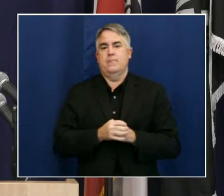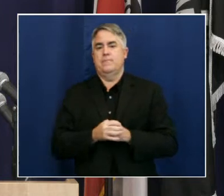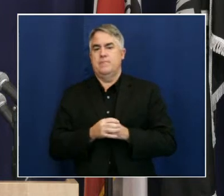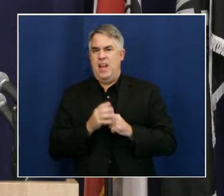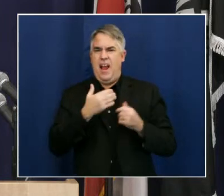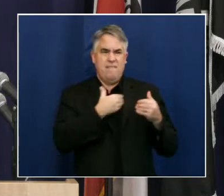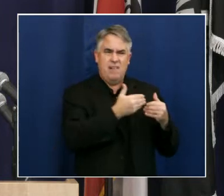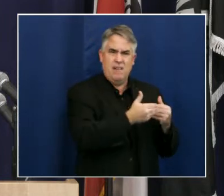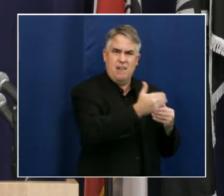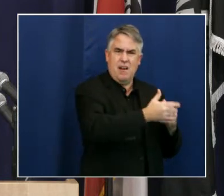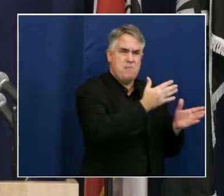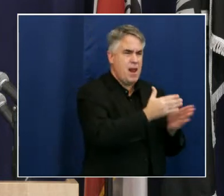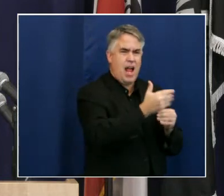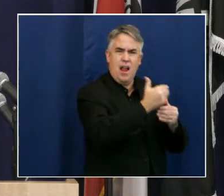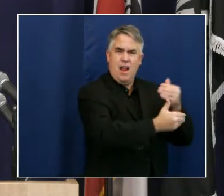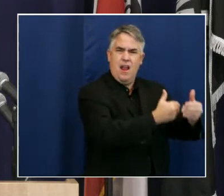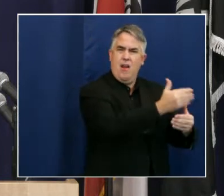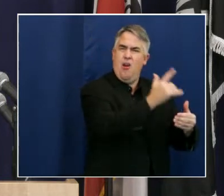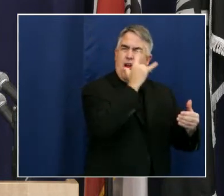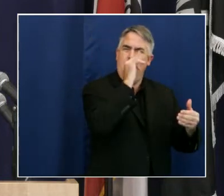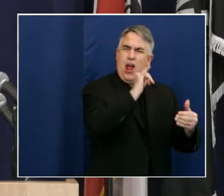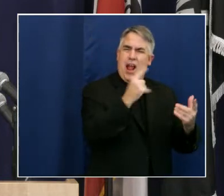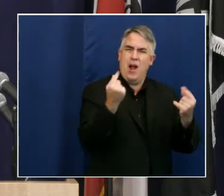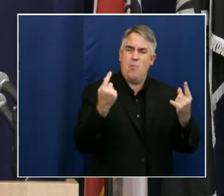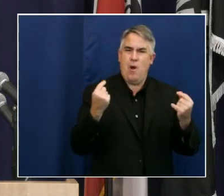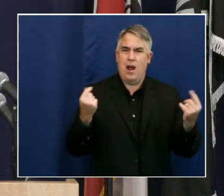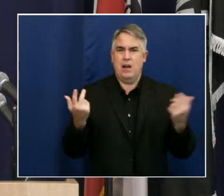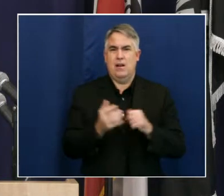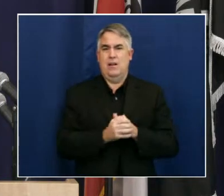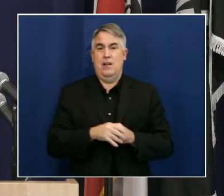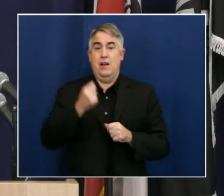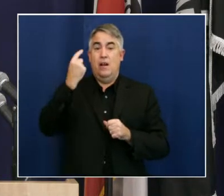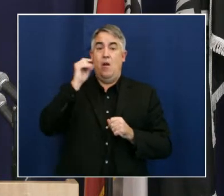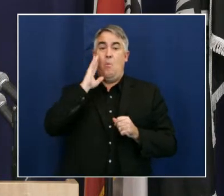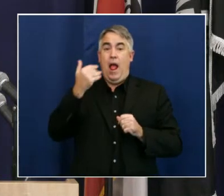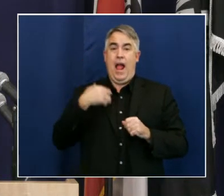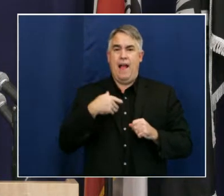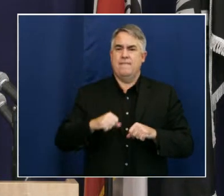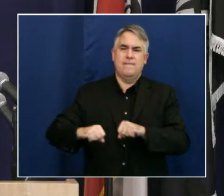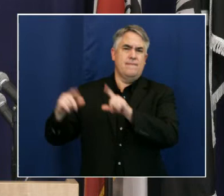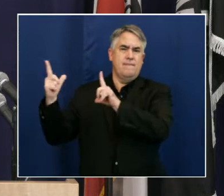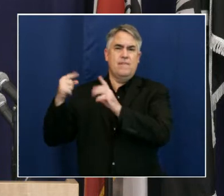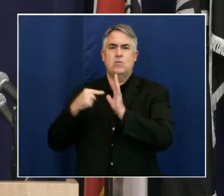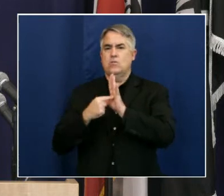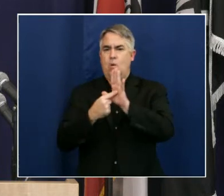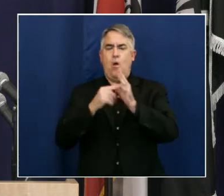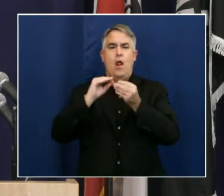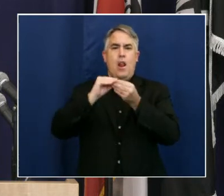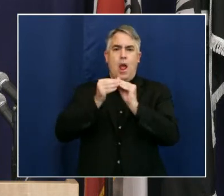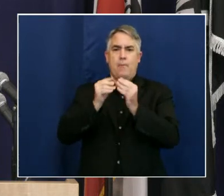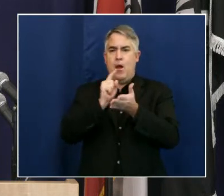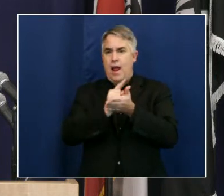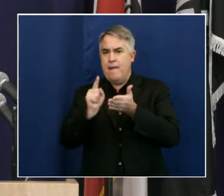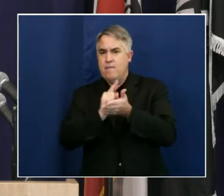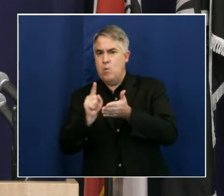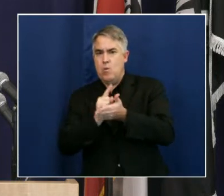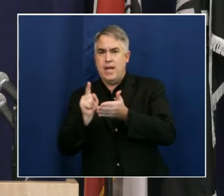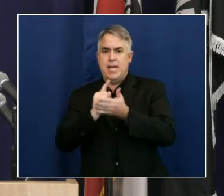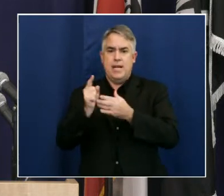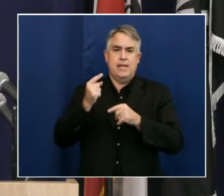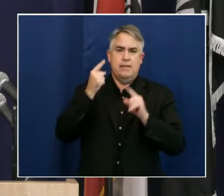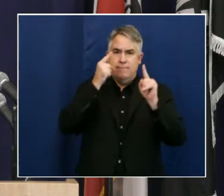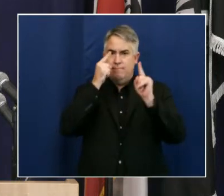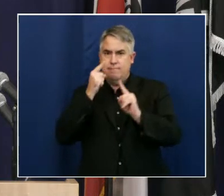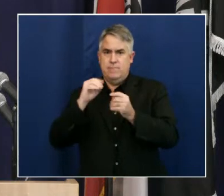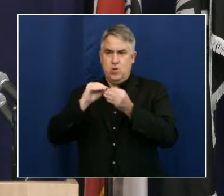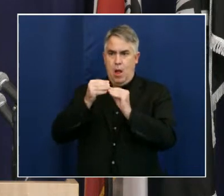our updated dashboard, a dashboard that we will be updating weekly, and also put in context what that information